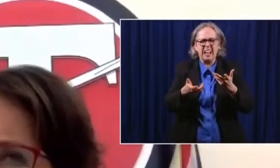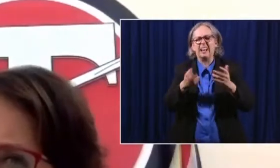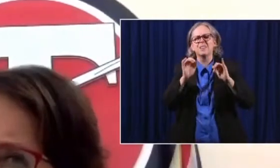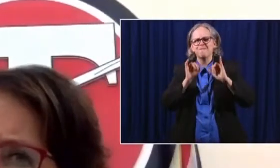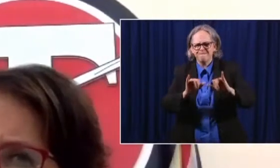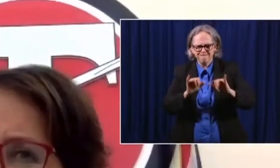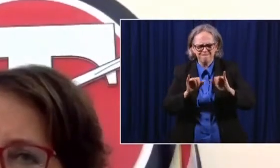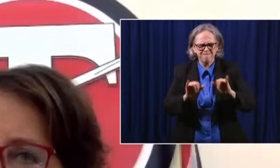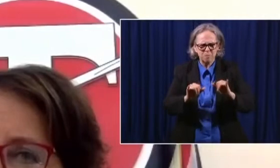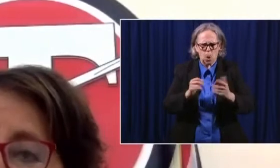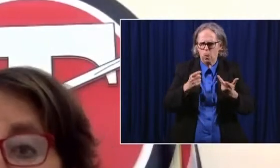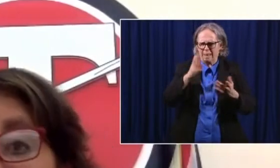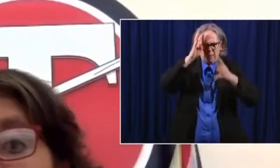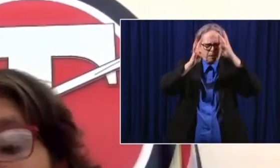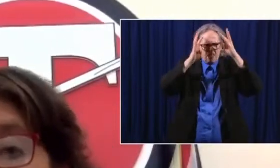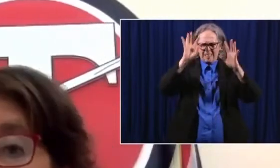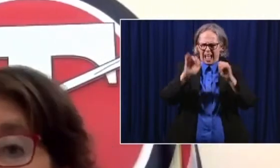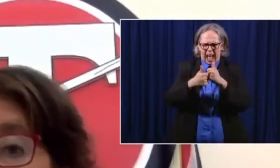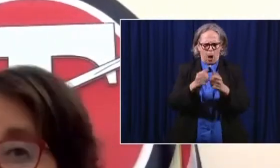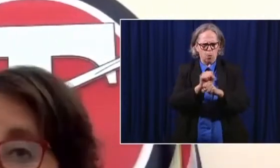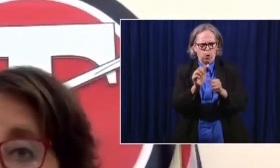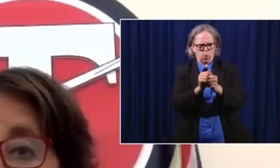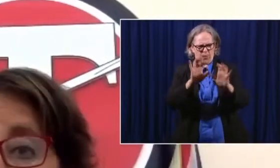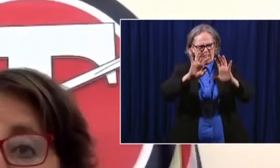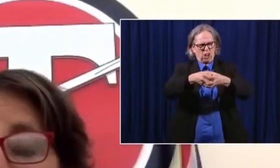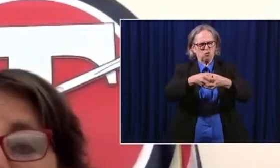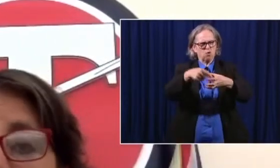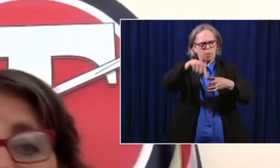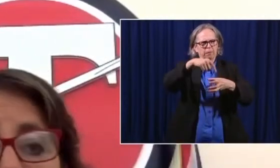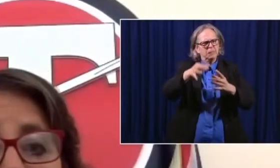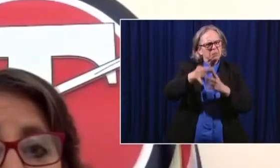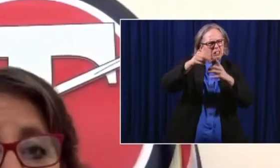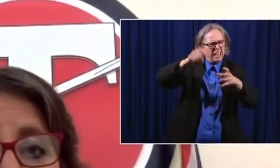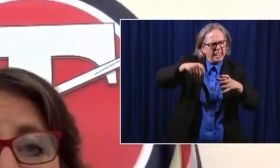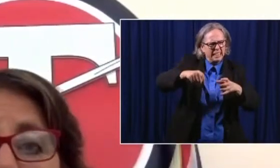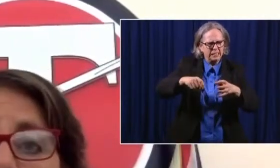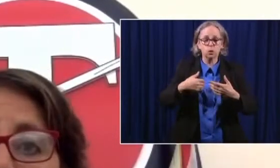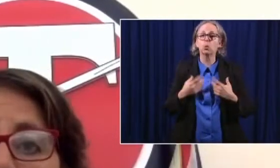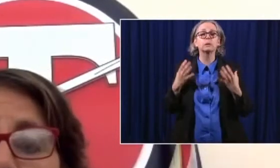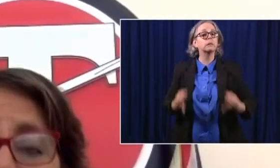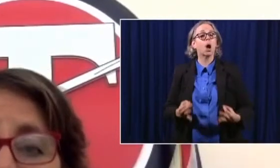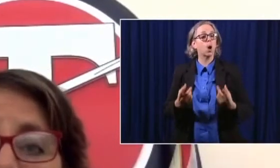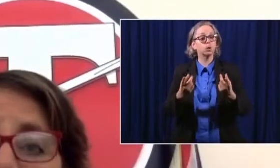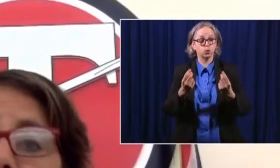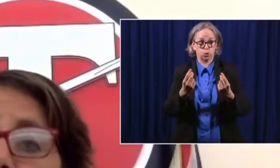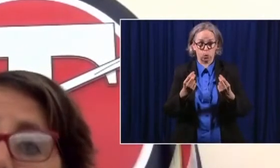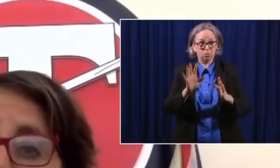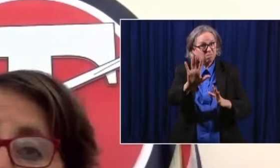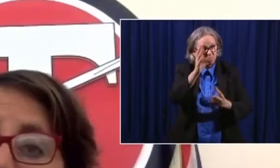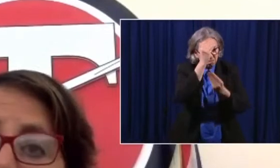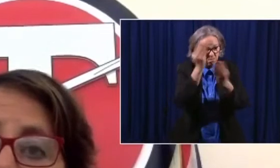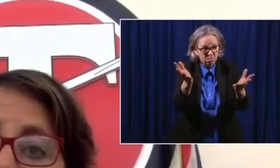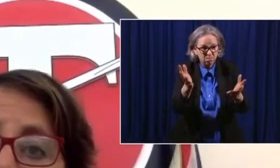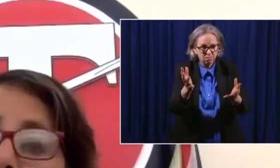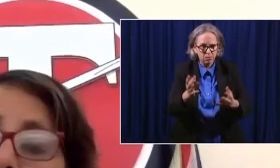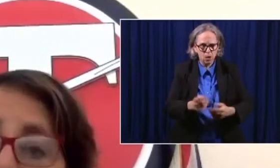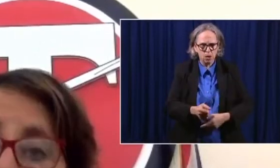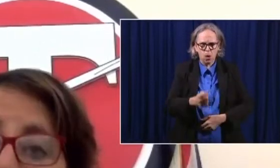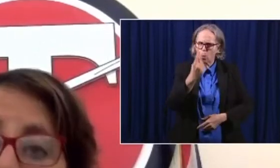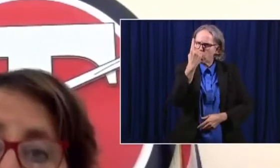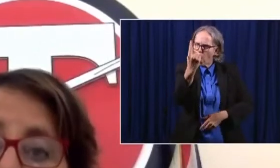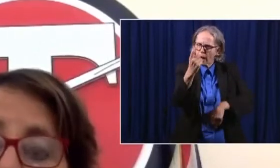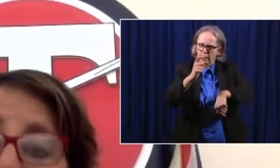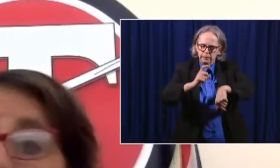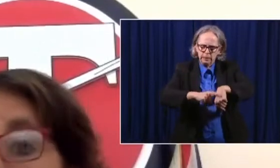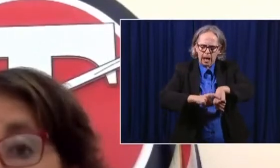box, and what are we going to do with these students? What we've decided is we are literally one at a time bringing these students in on a bus